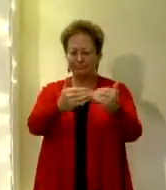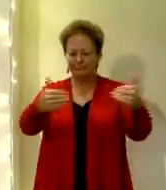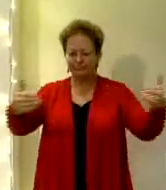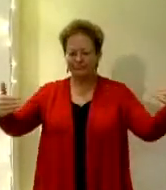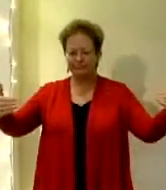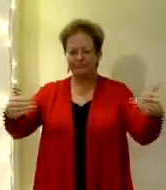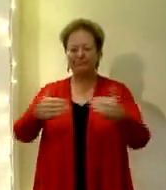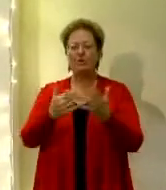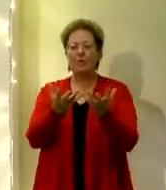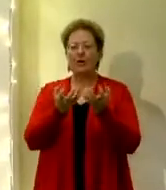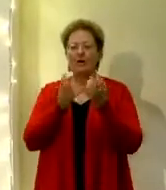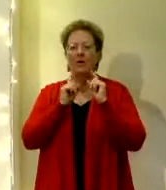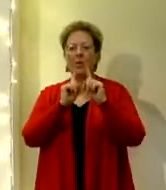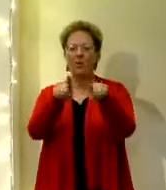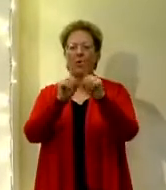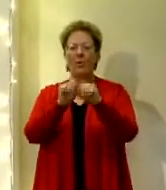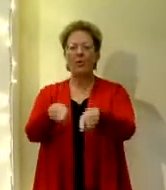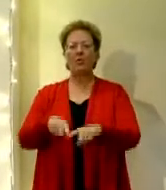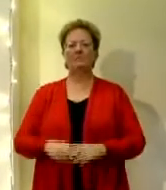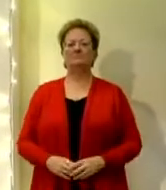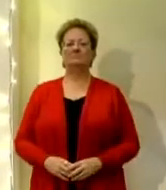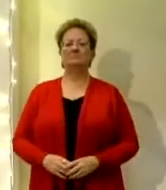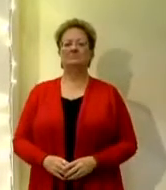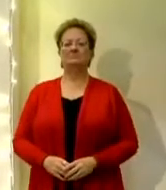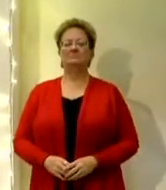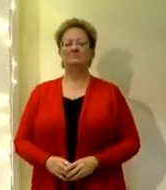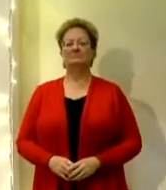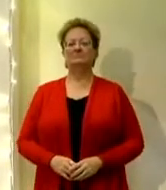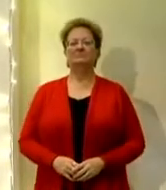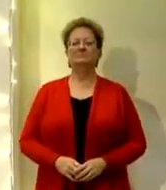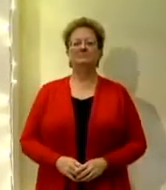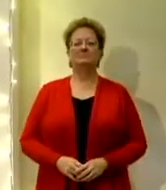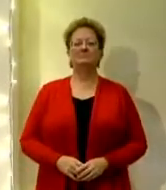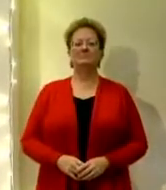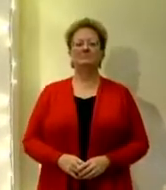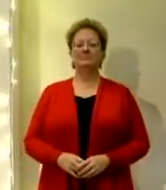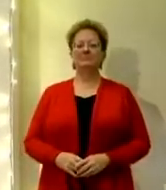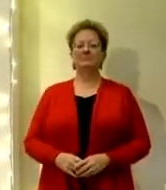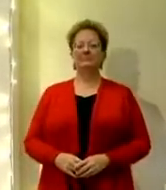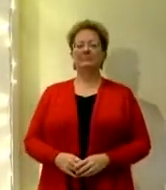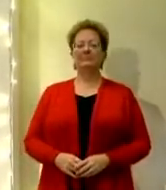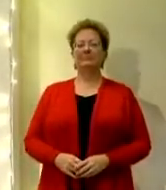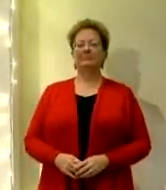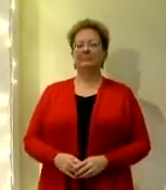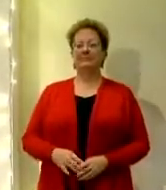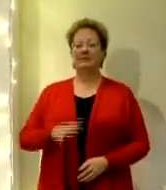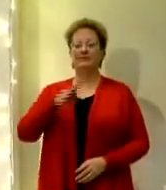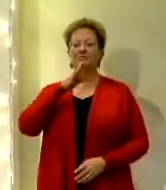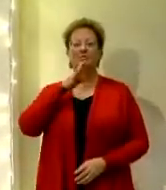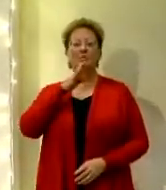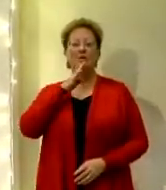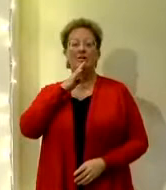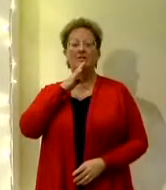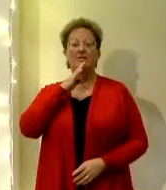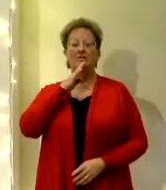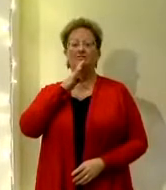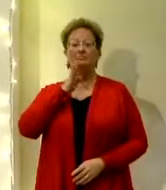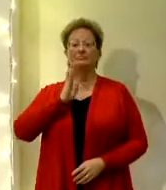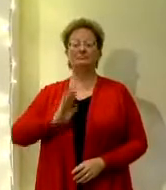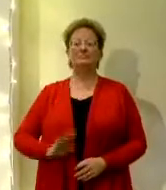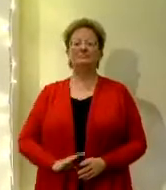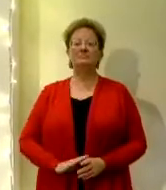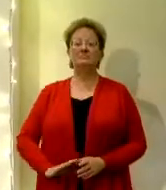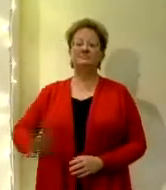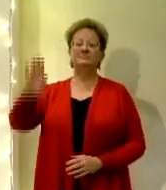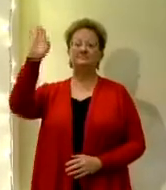the Promised Land, but he had this problem, you see. You see, there was this time at the waters of Meribah that he was just so